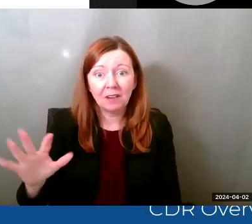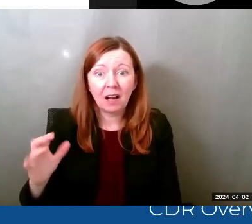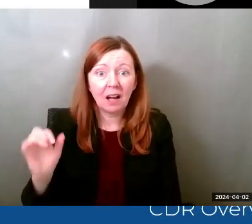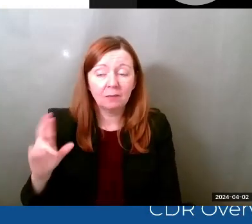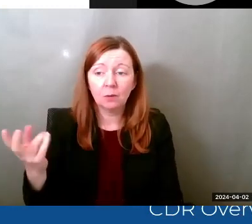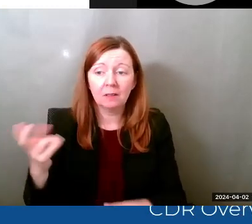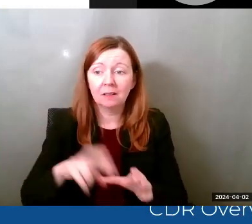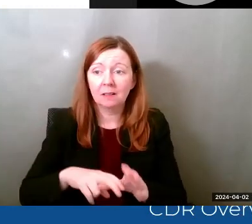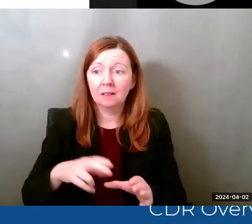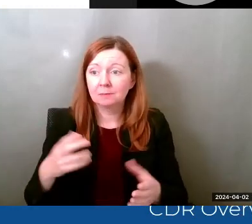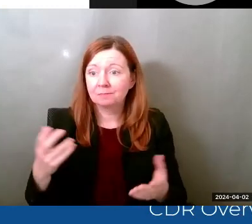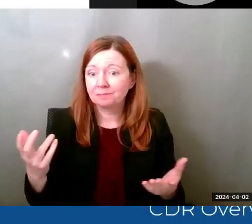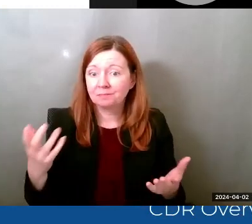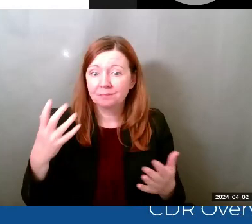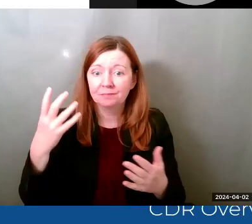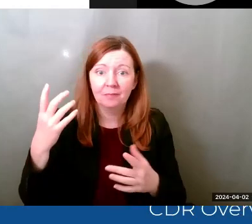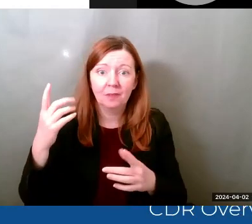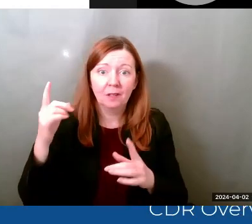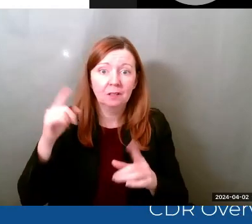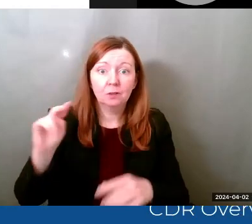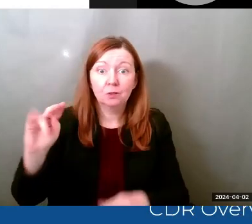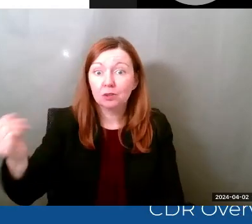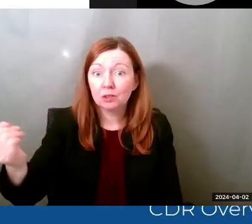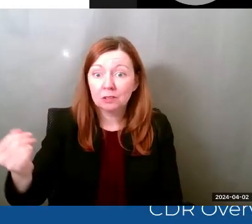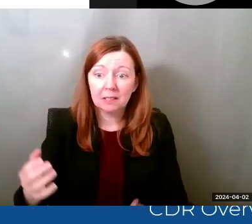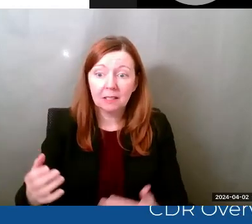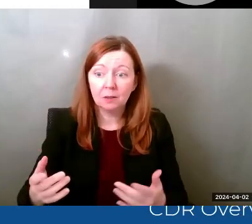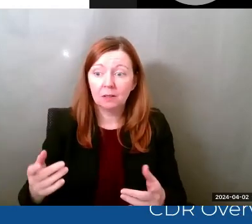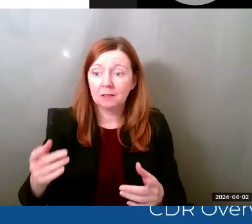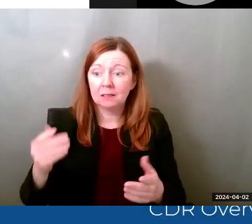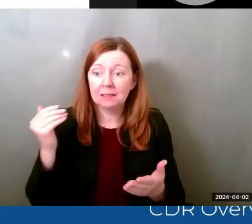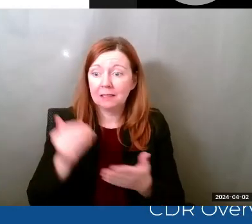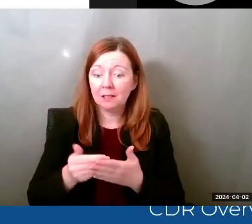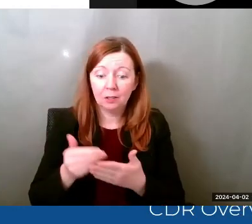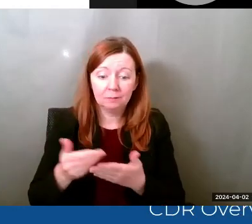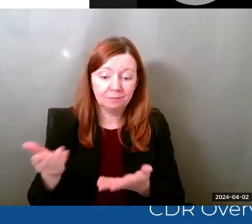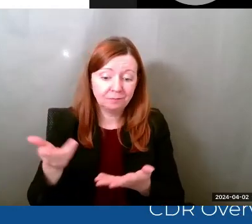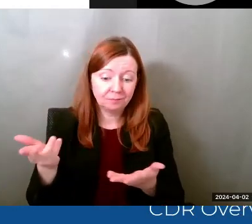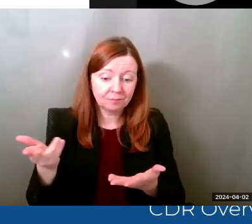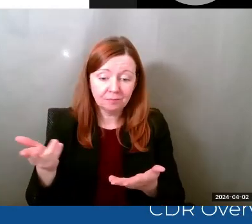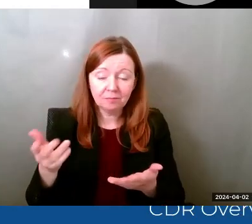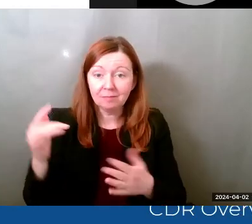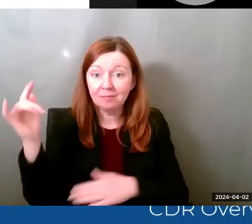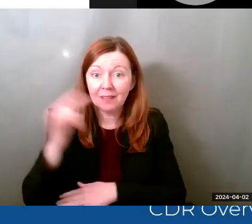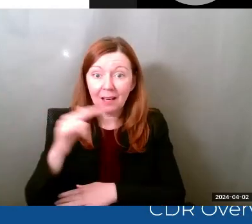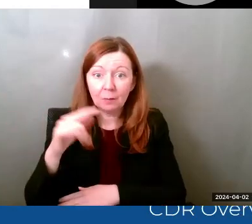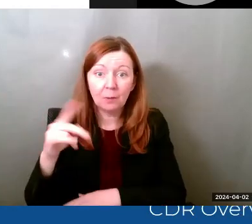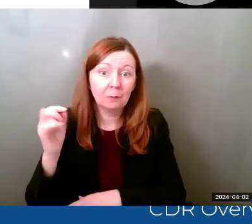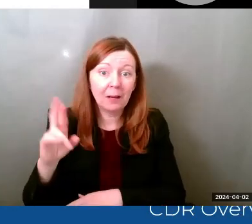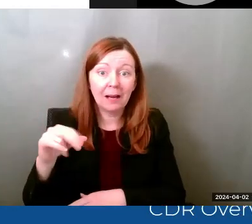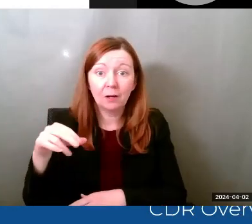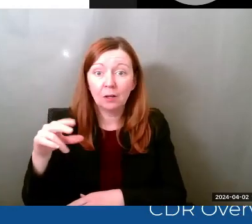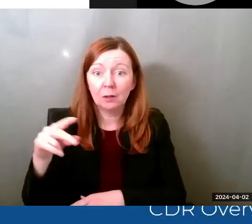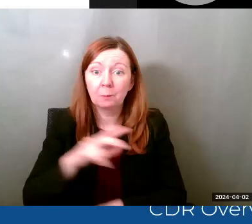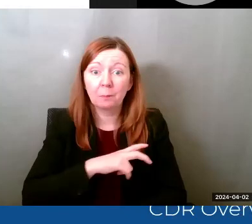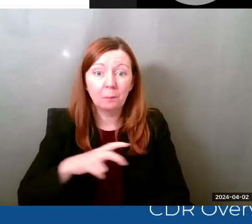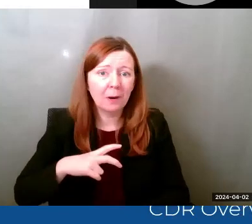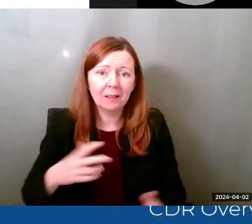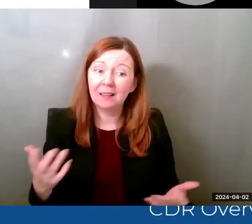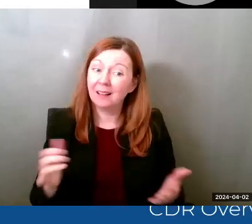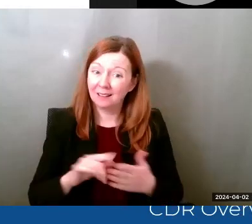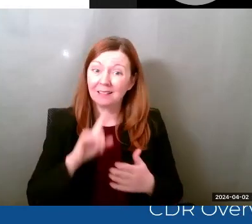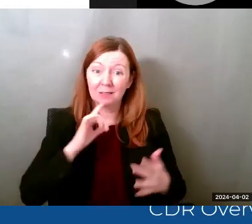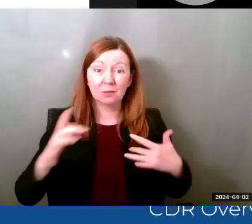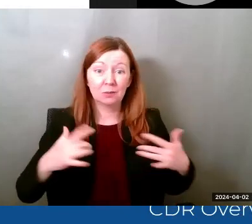on, going out towards Jersey or going down there towards the airport, Packer Park. And so this is the